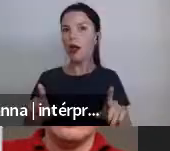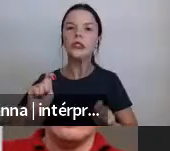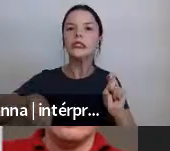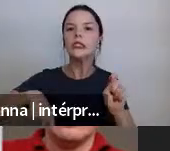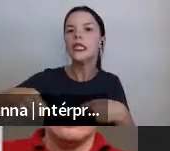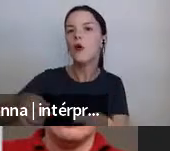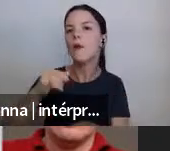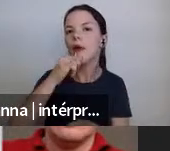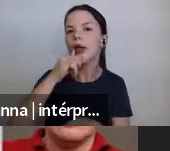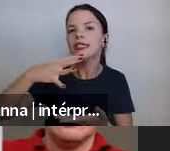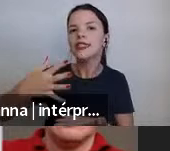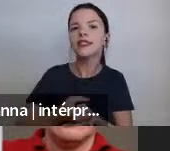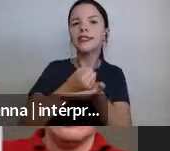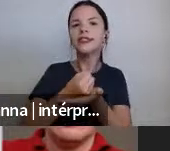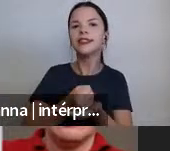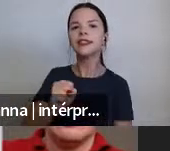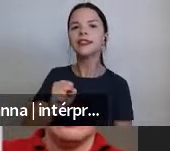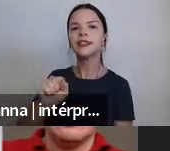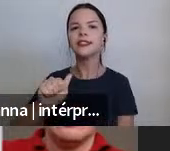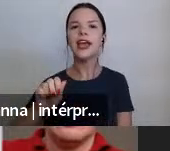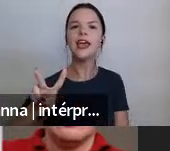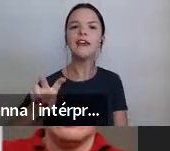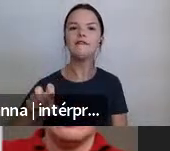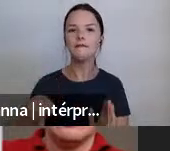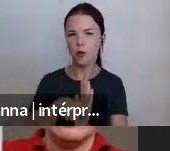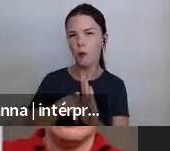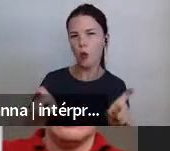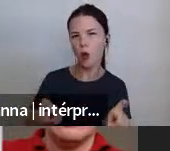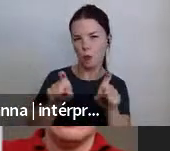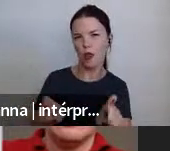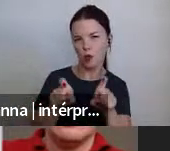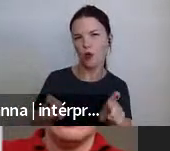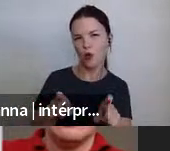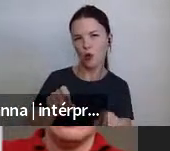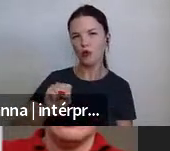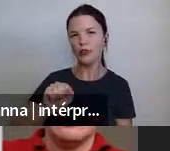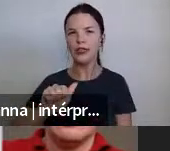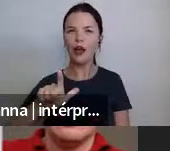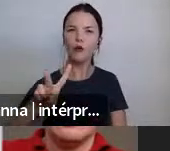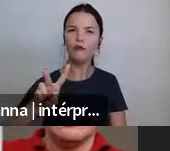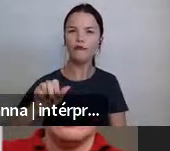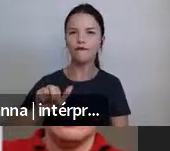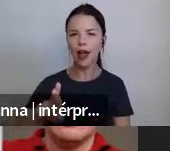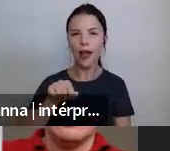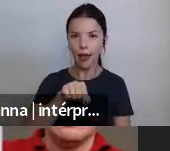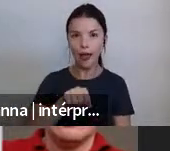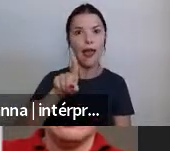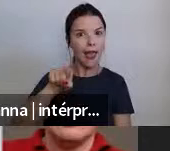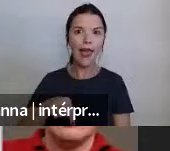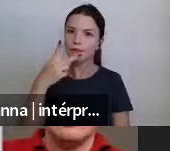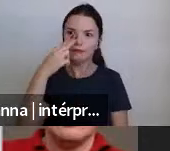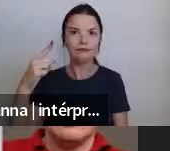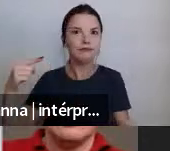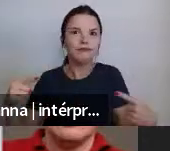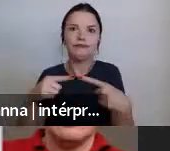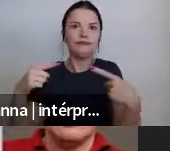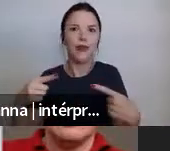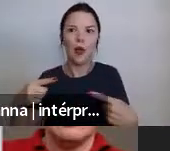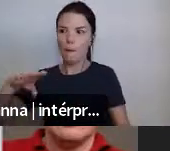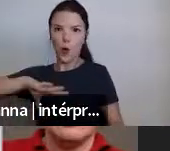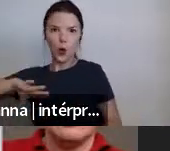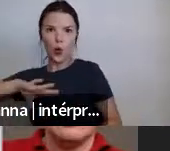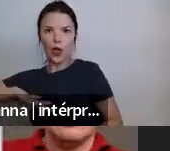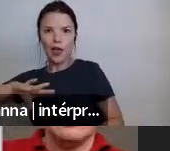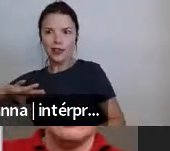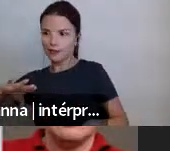that can be analyzed as a calc, because it's a literal translation